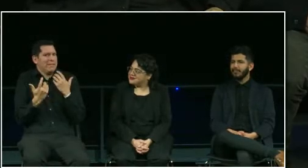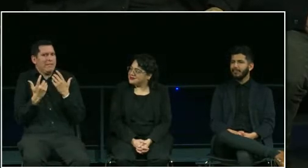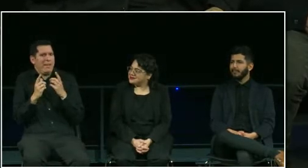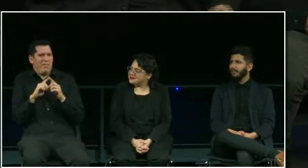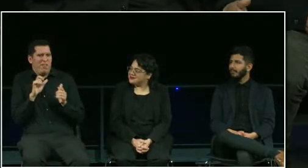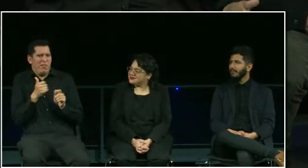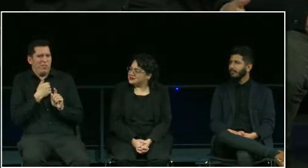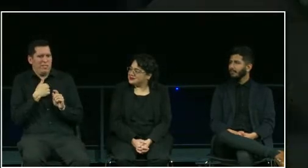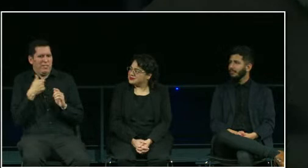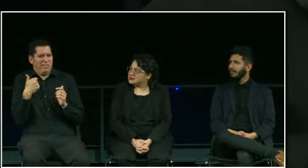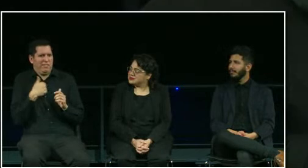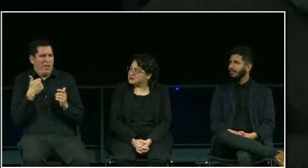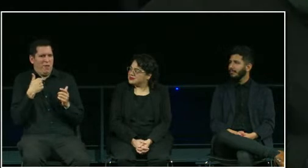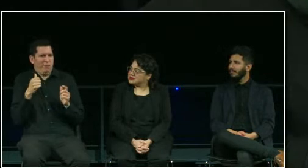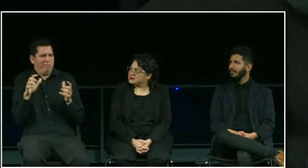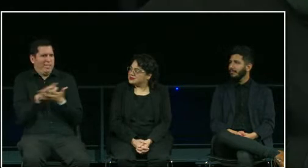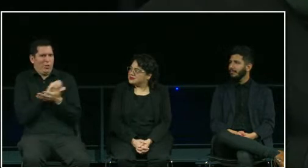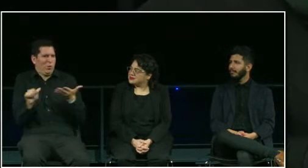suicidal.